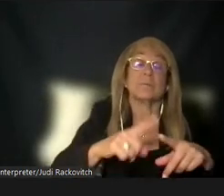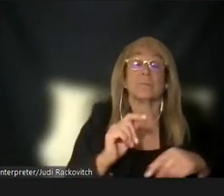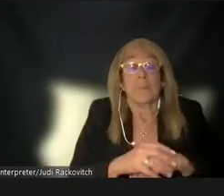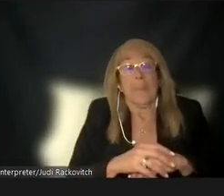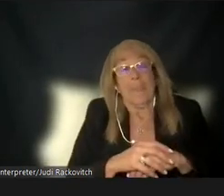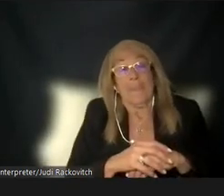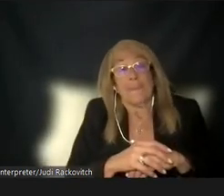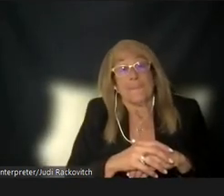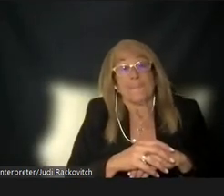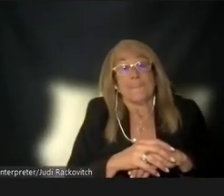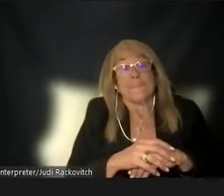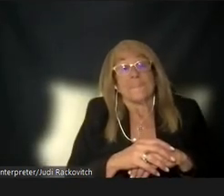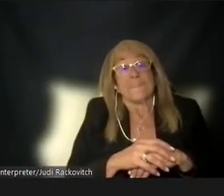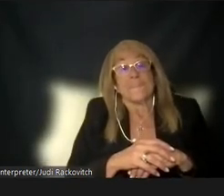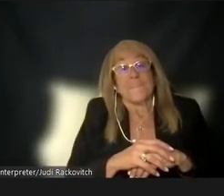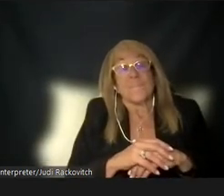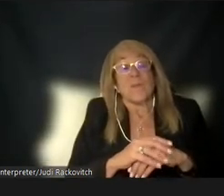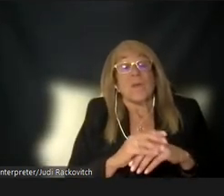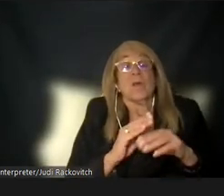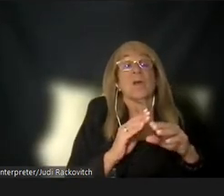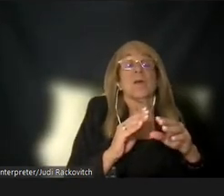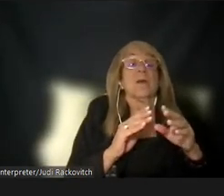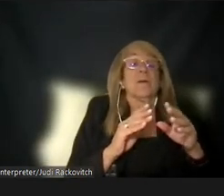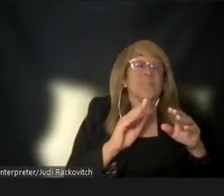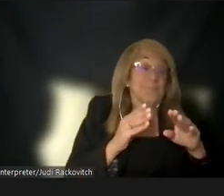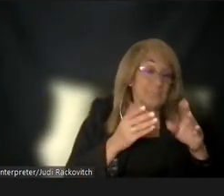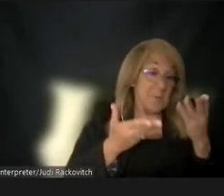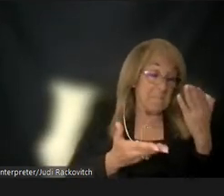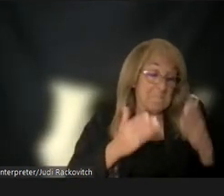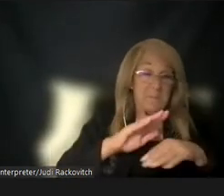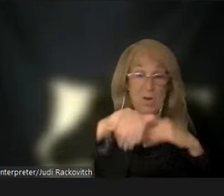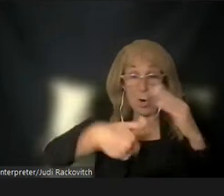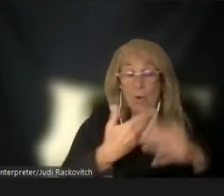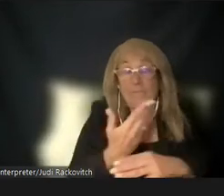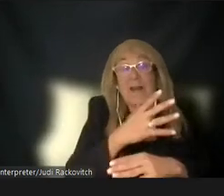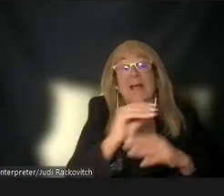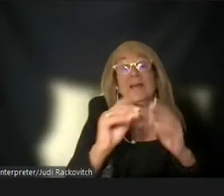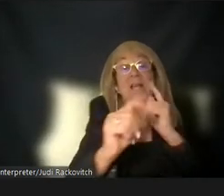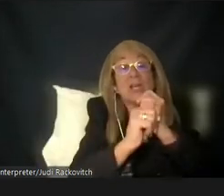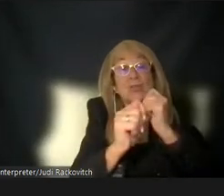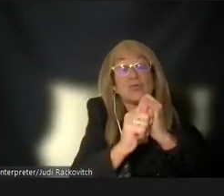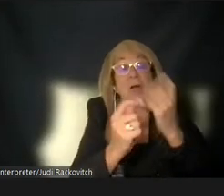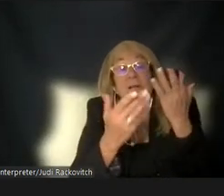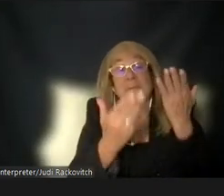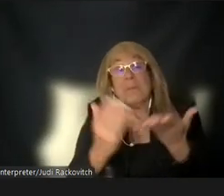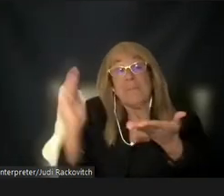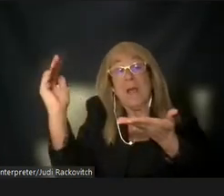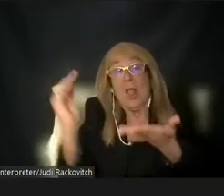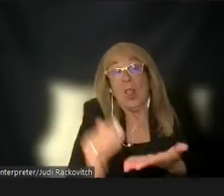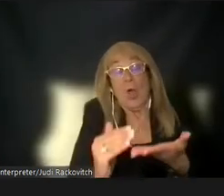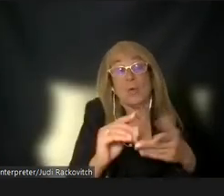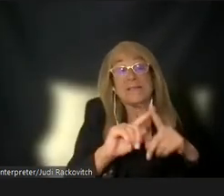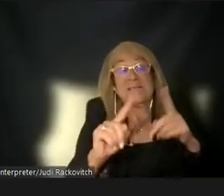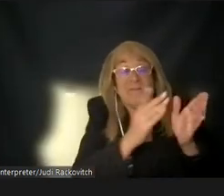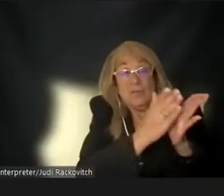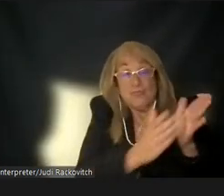Off-peak and overnight toll ranges may be lower, and tolls for trucks and other vehicle types would have different ranges.